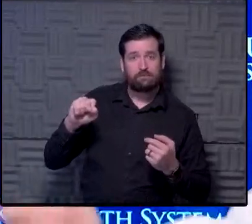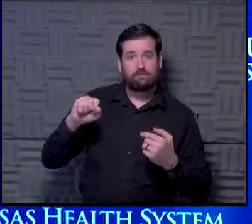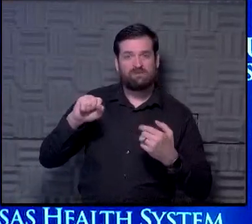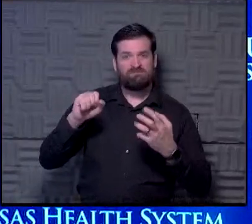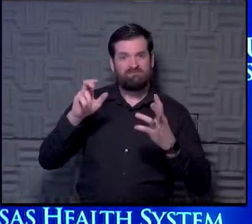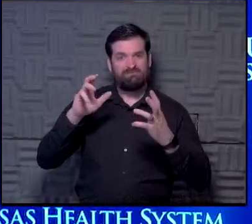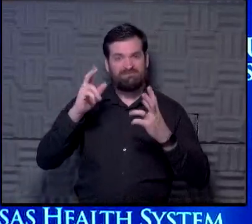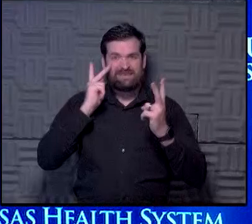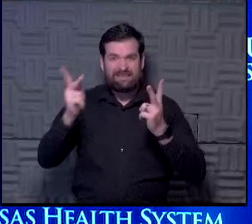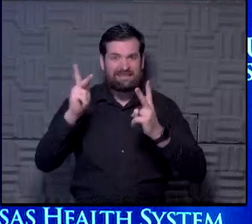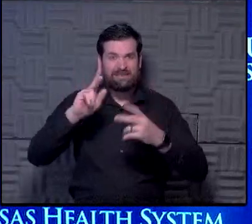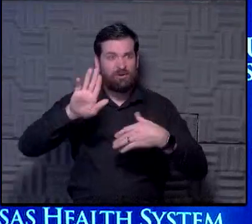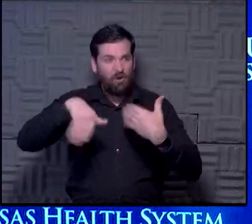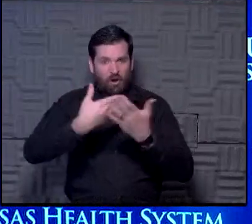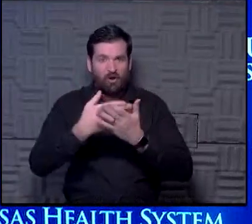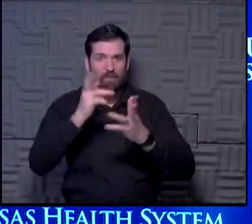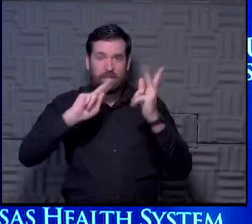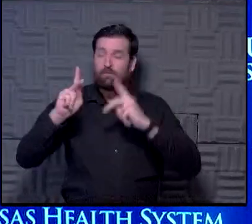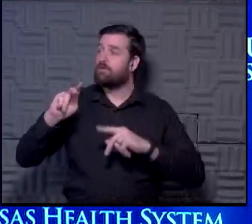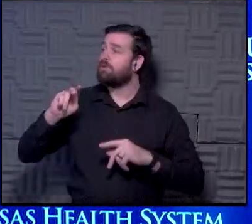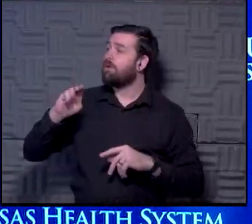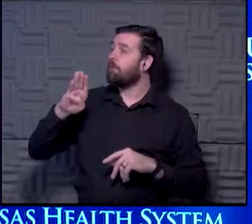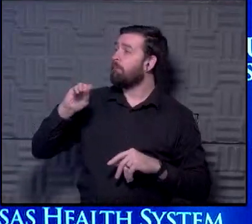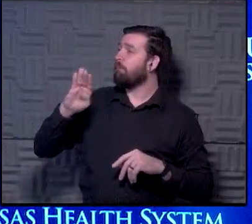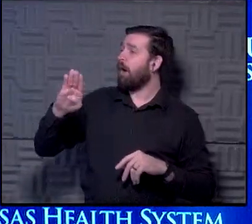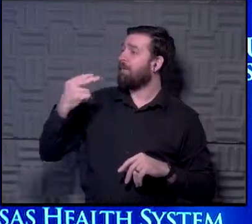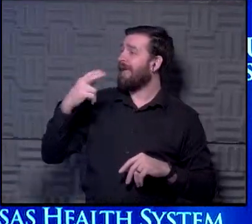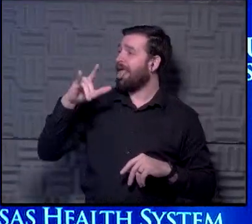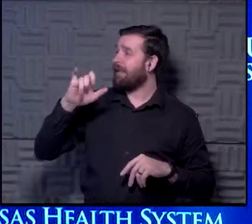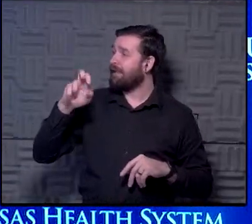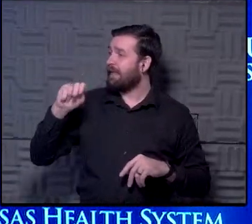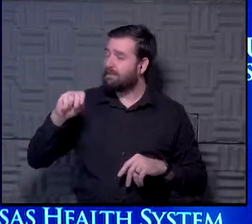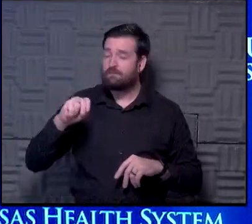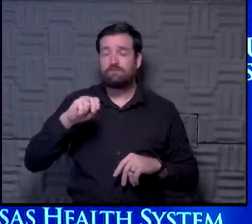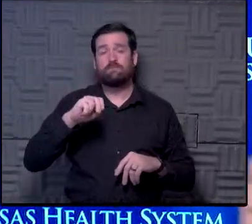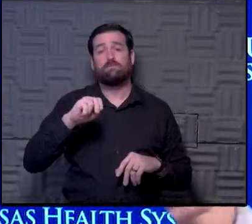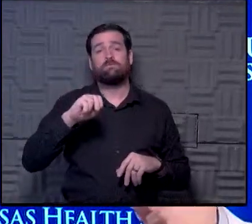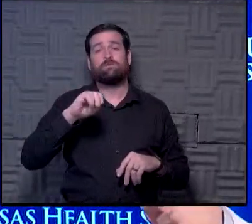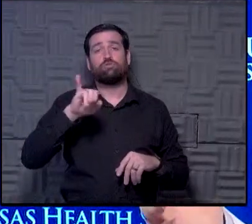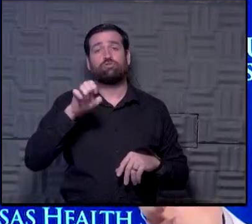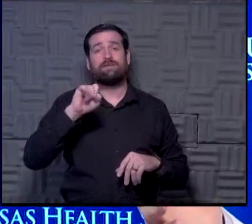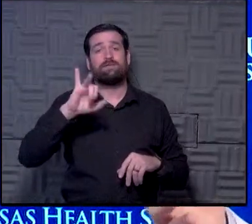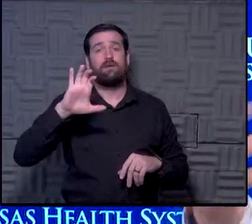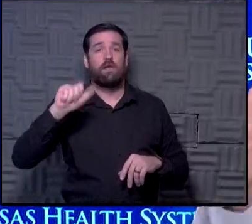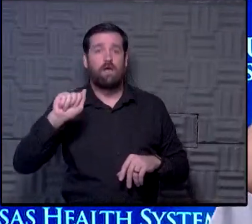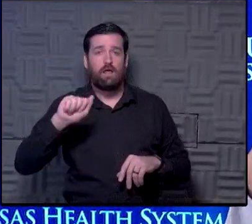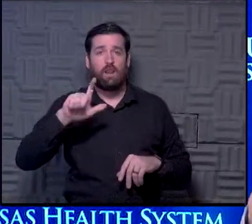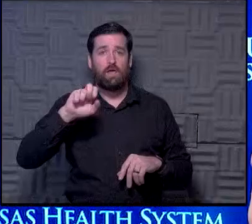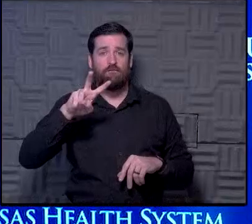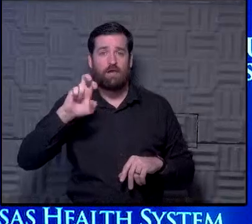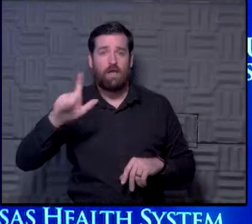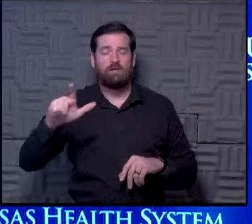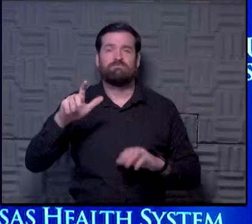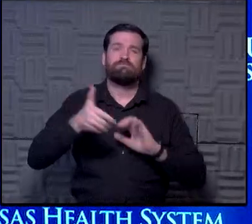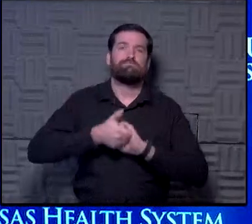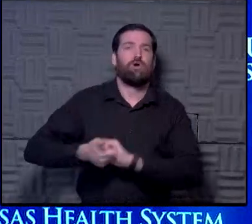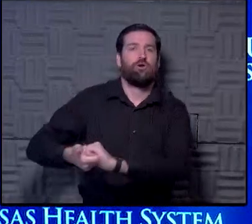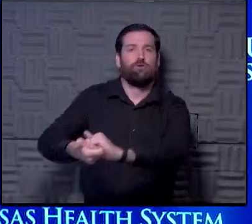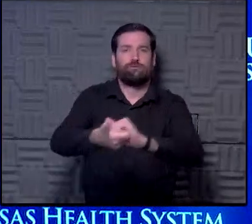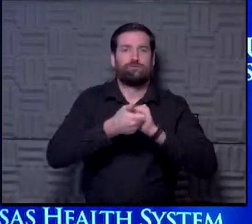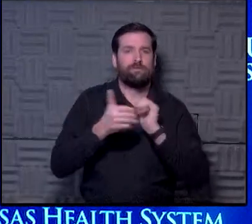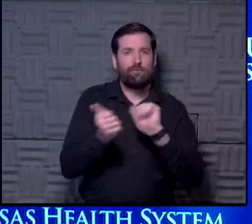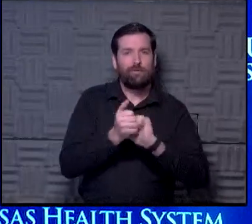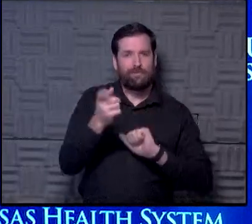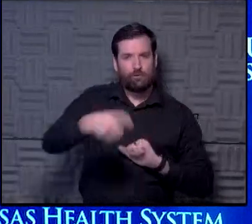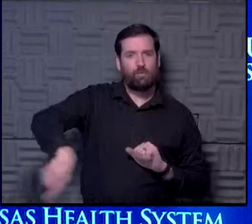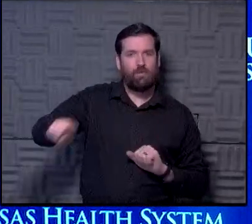see in this room, we are here to work with you. And Jessica Lavelle. Yes. All of us are here, and it is a partnership with you.